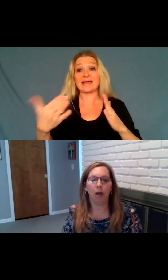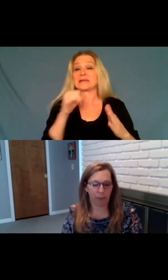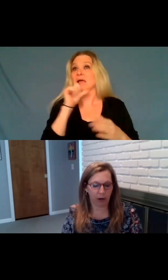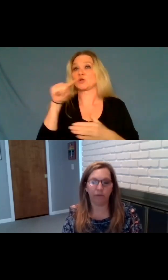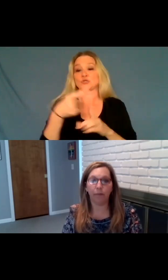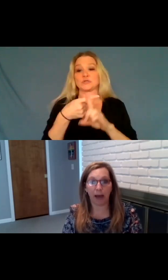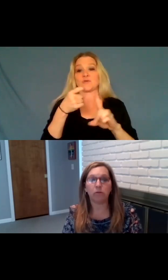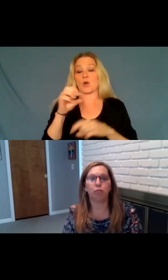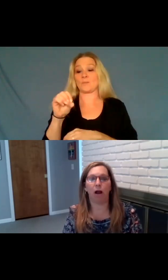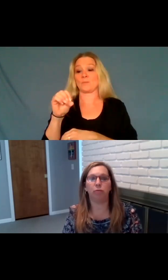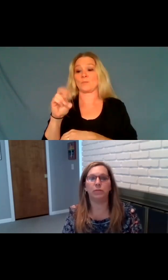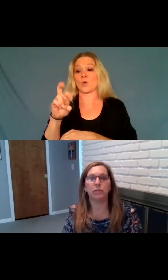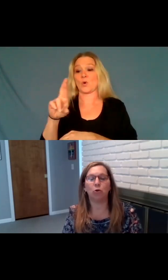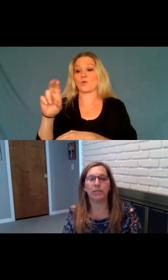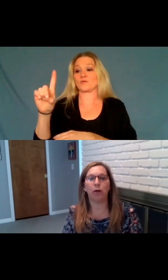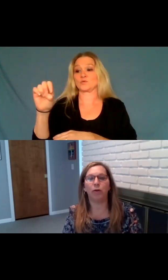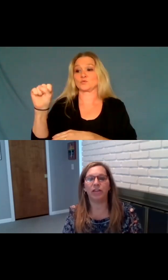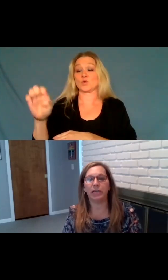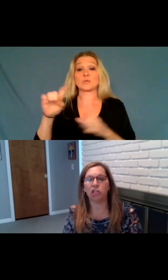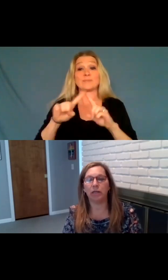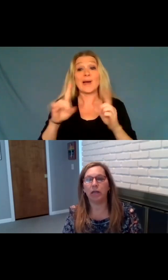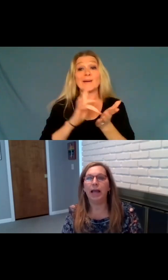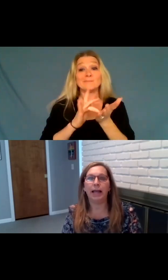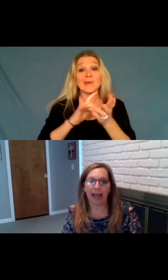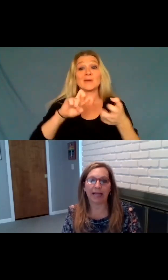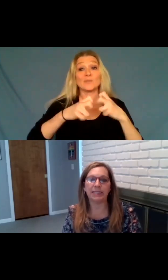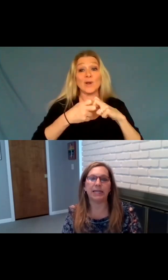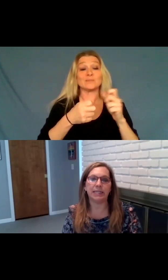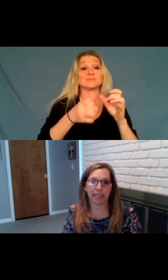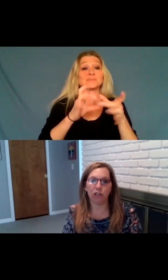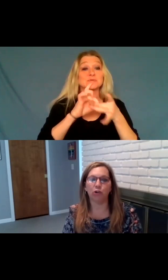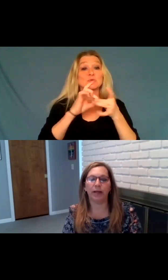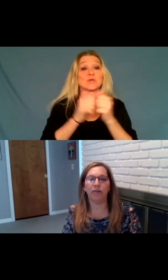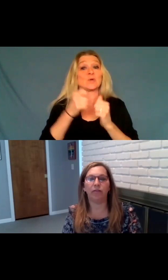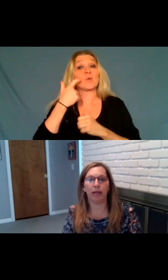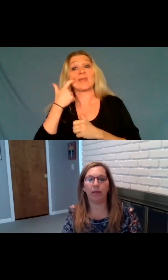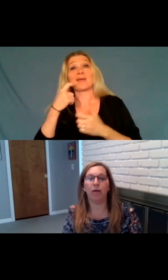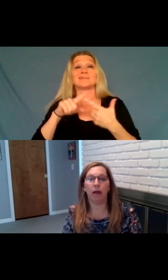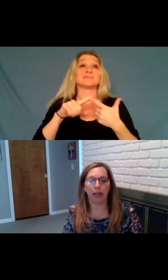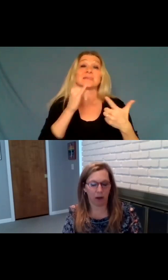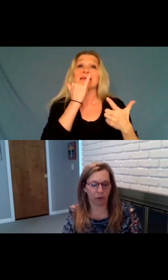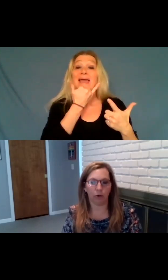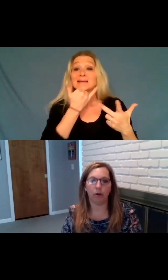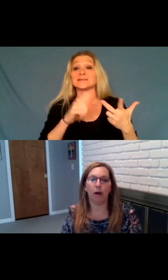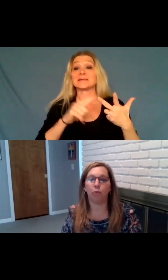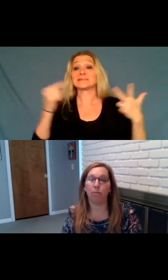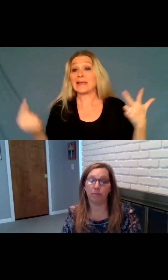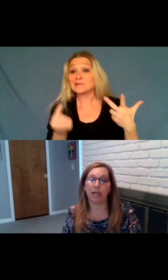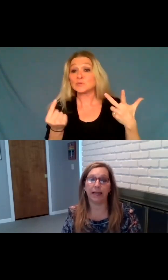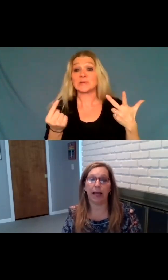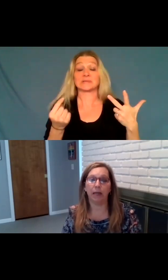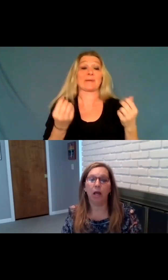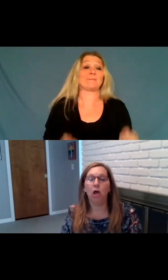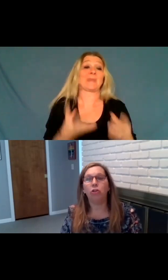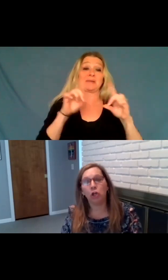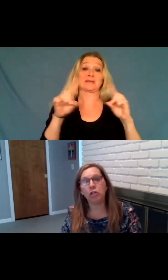overdose, but of medical problems associated with addiction and accidents and injuries and other problems like